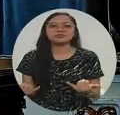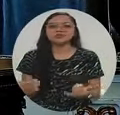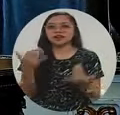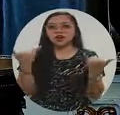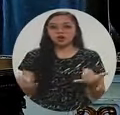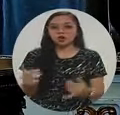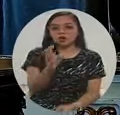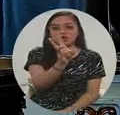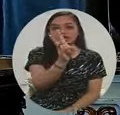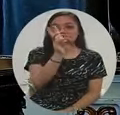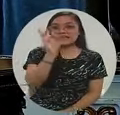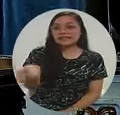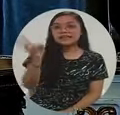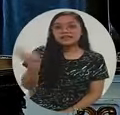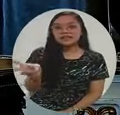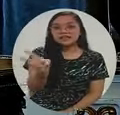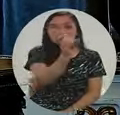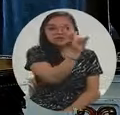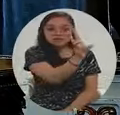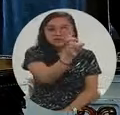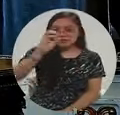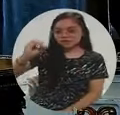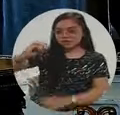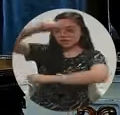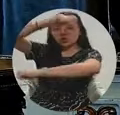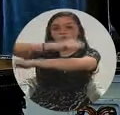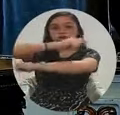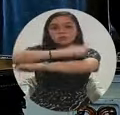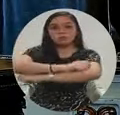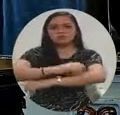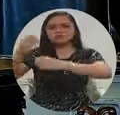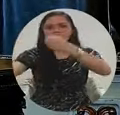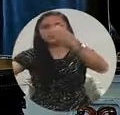they have 60 tables now. 60.